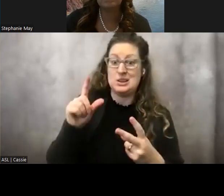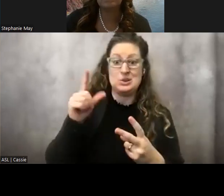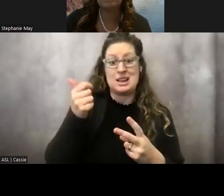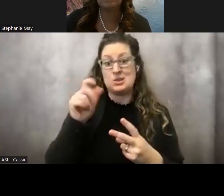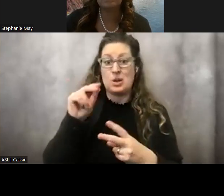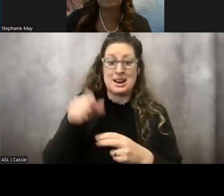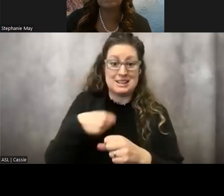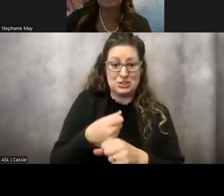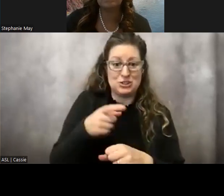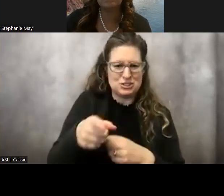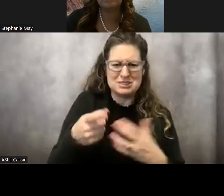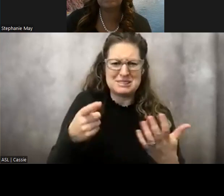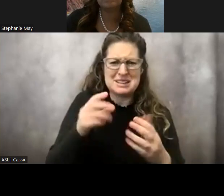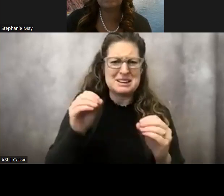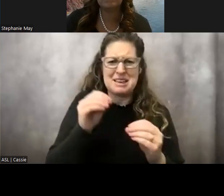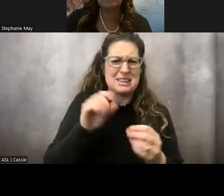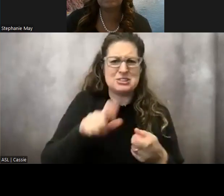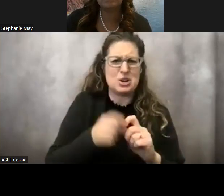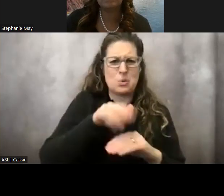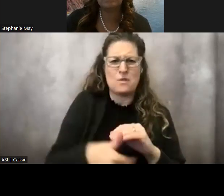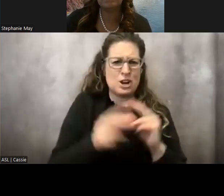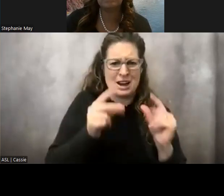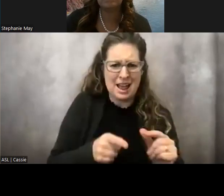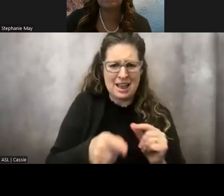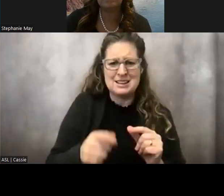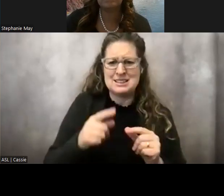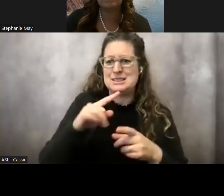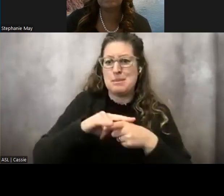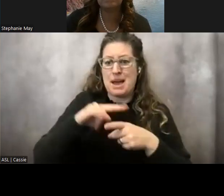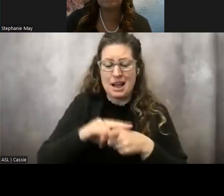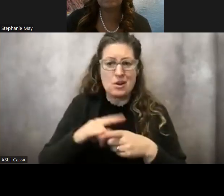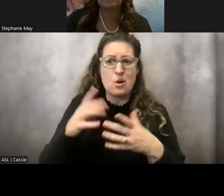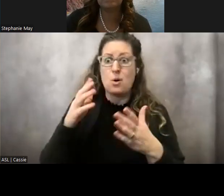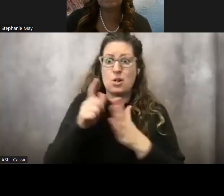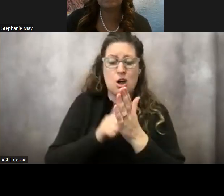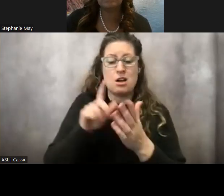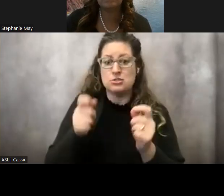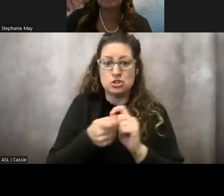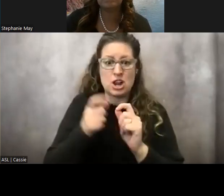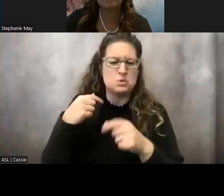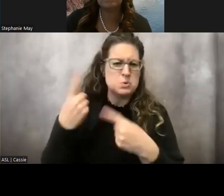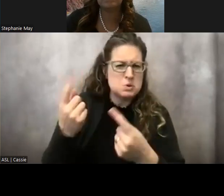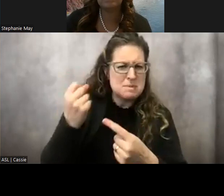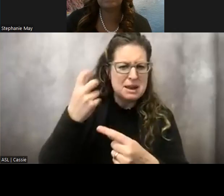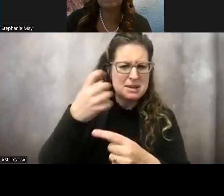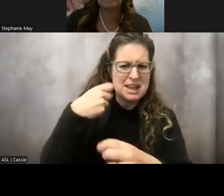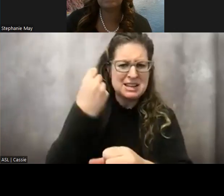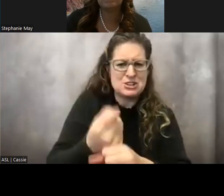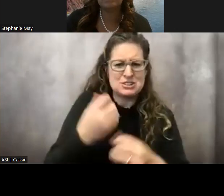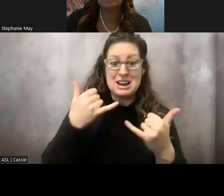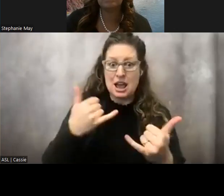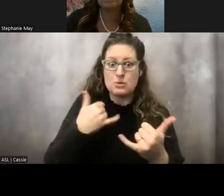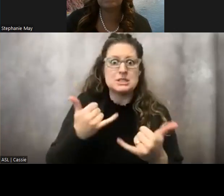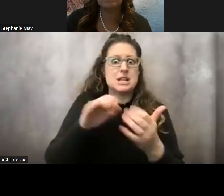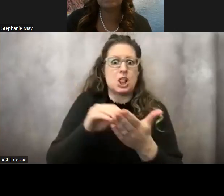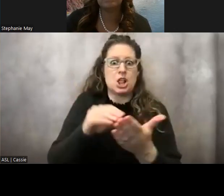legislation took decades. What we're doing right now with chronic disease, frankly, I think we're learning and we're making a lot of mistakes. And 20 years from now,